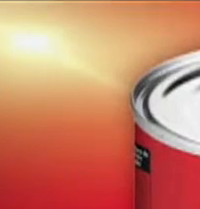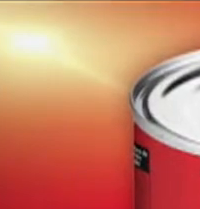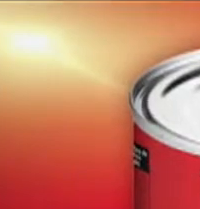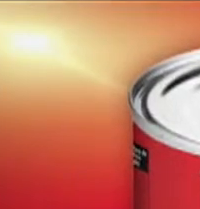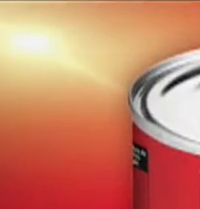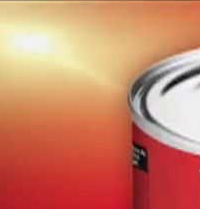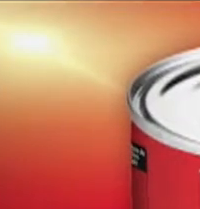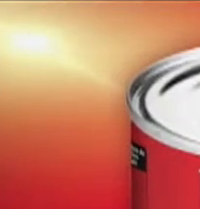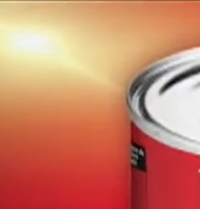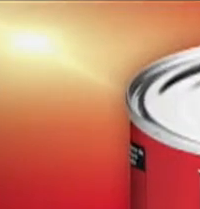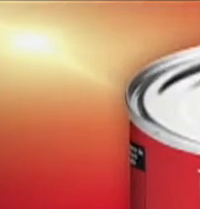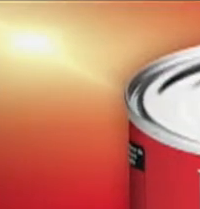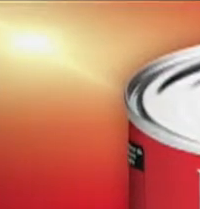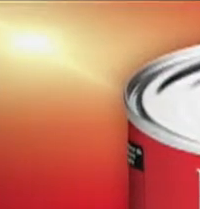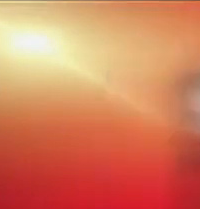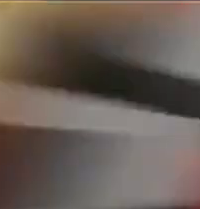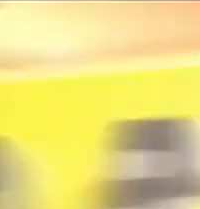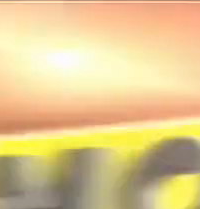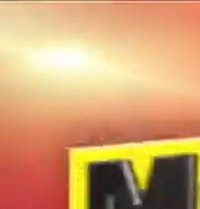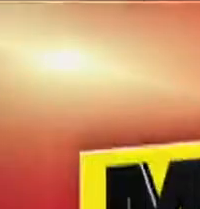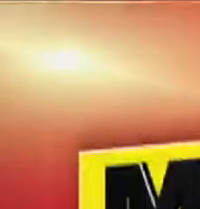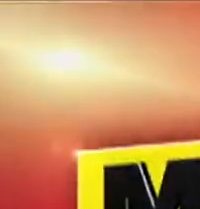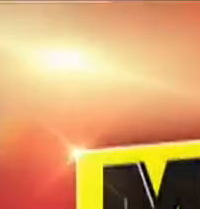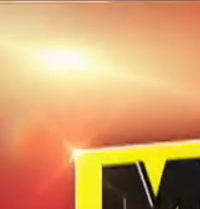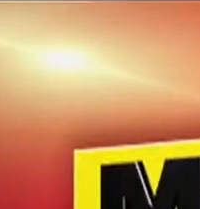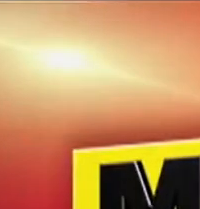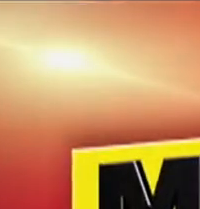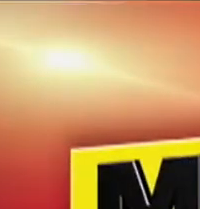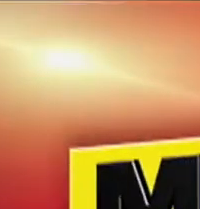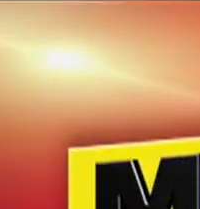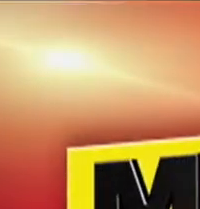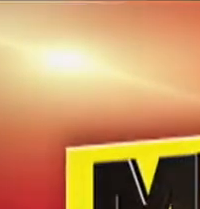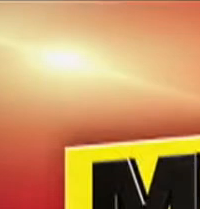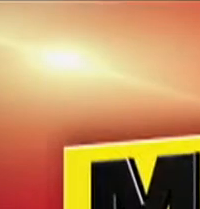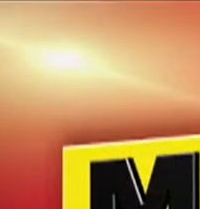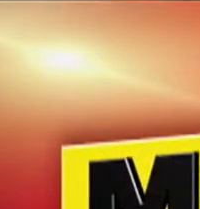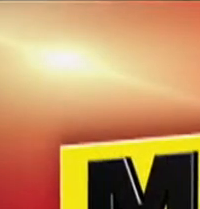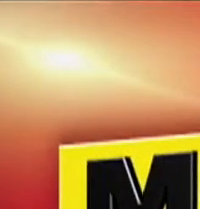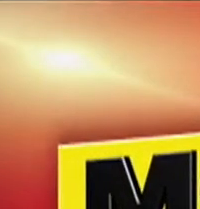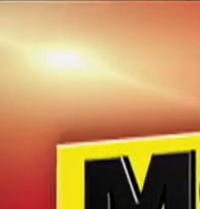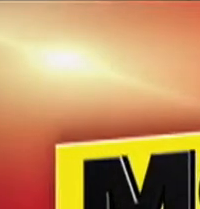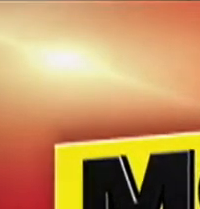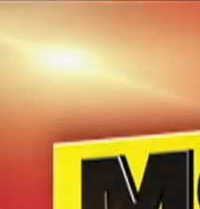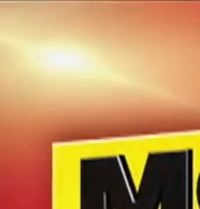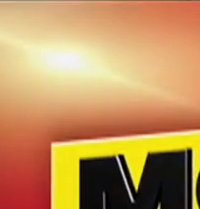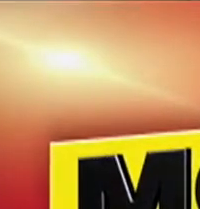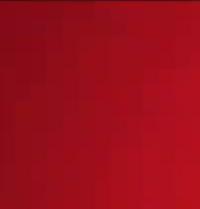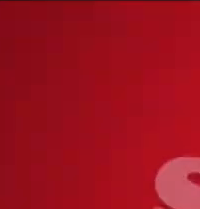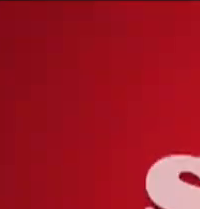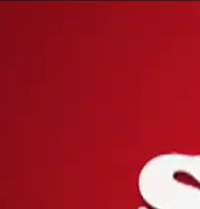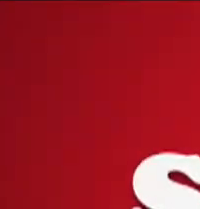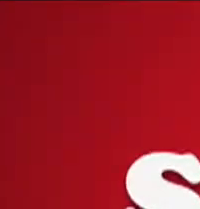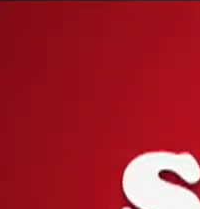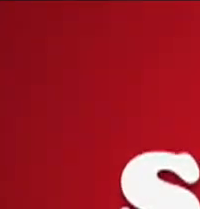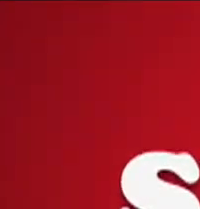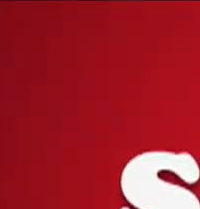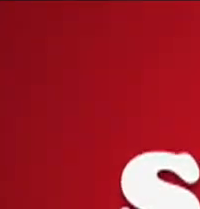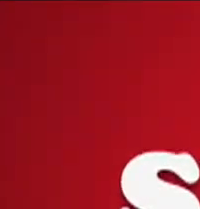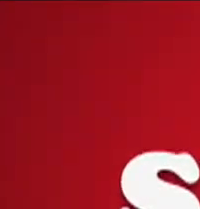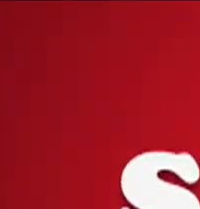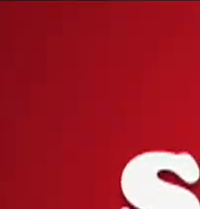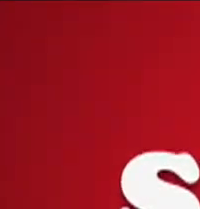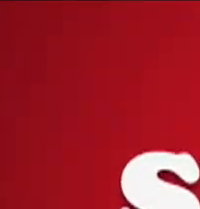just $21.99. Get more ways to save when you need it most. Only